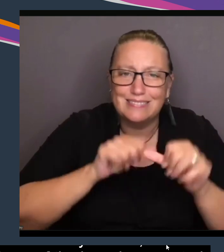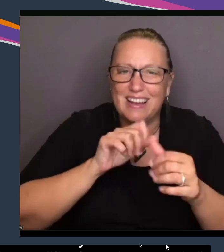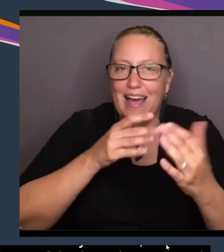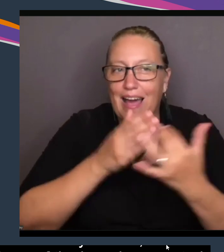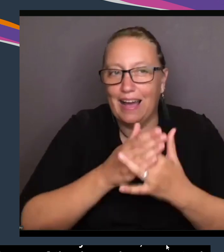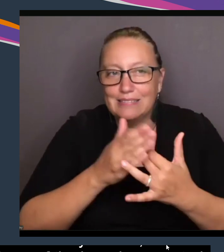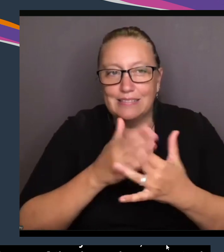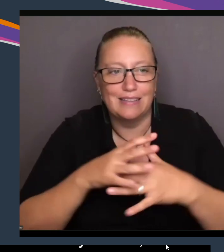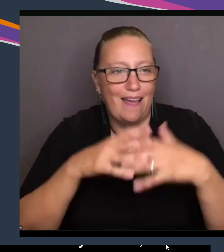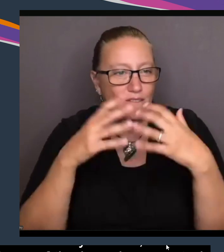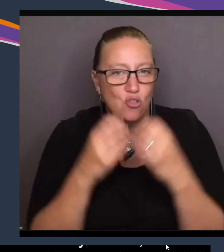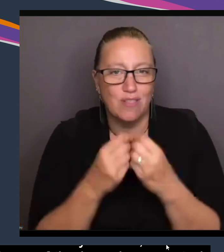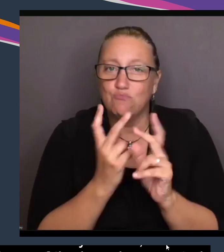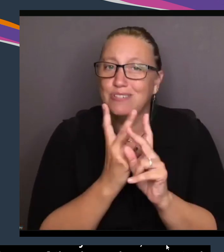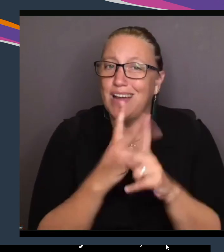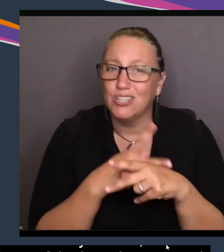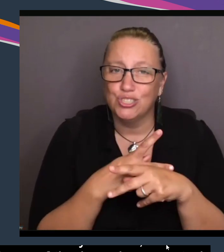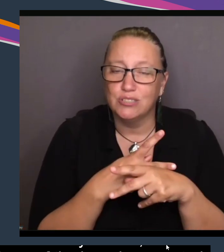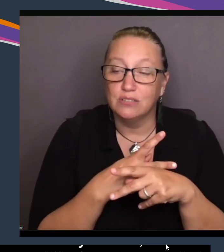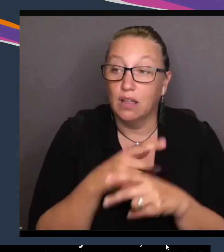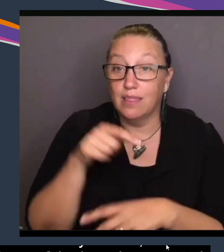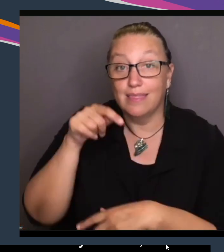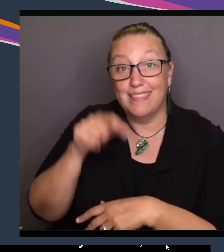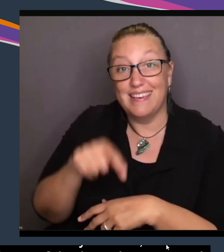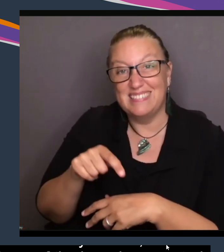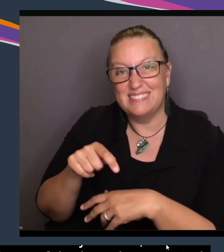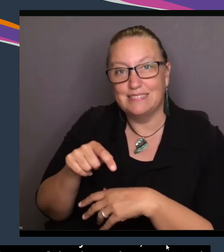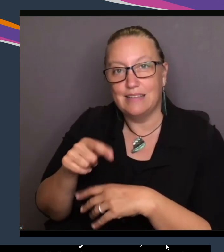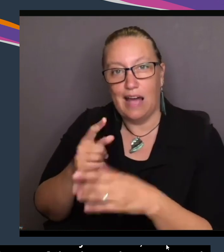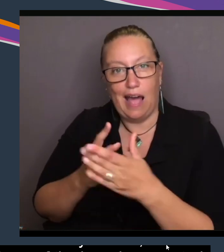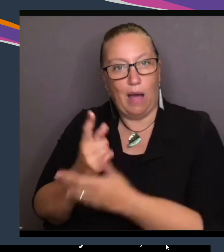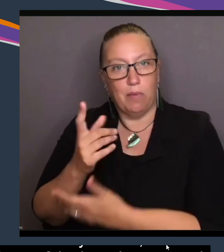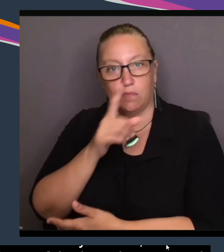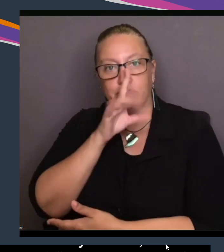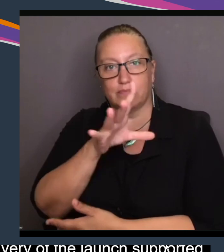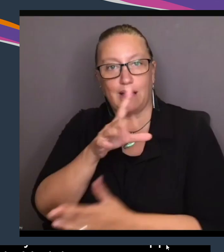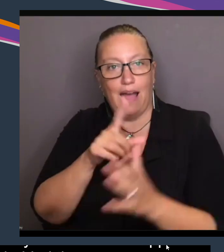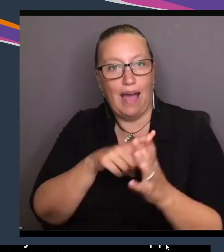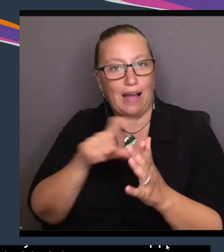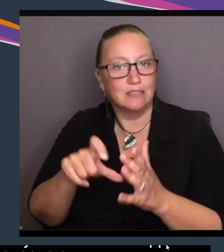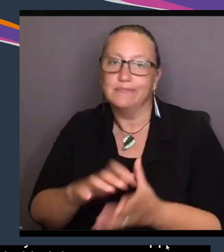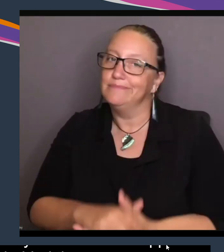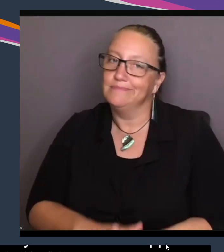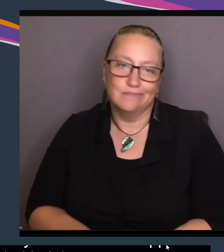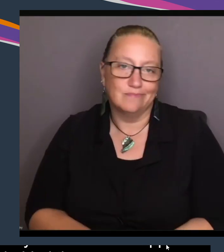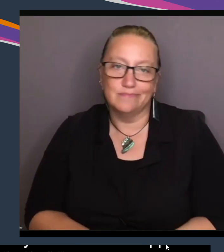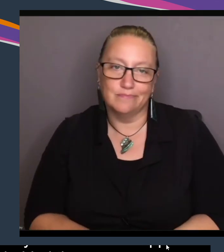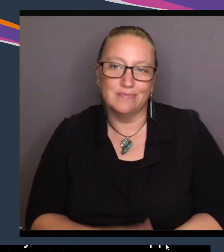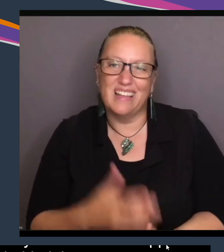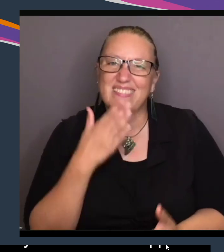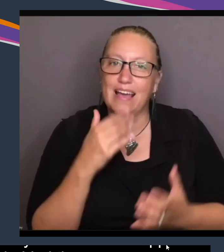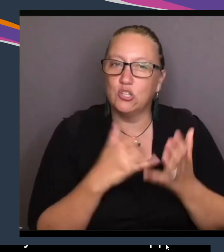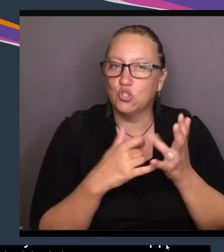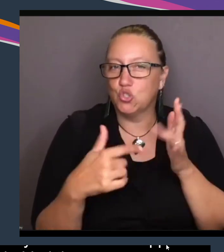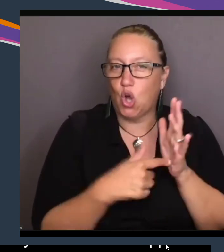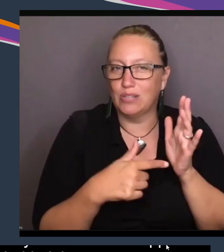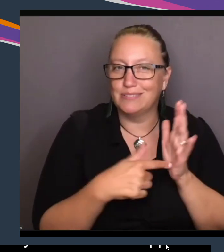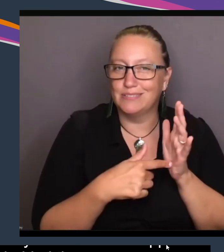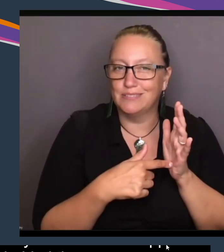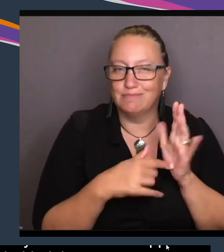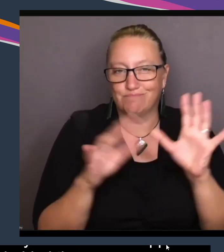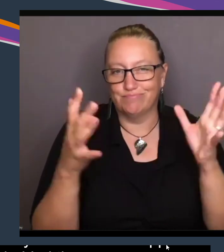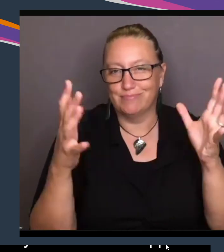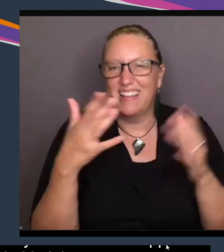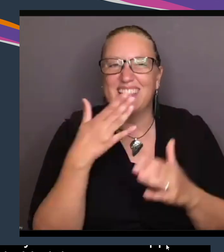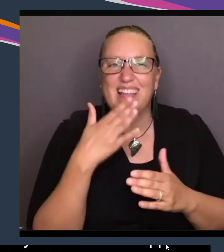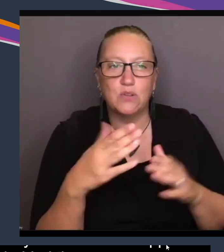don't happen by accident. Thank you to Scott, and Scott is not here. Thank you to